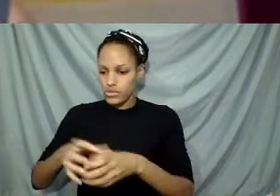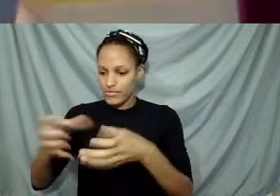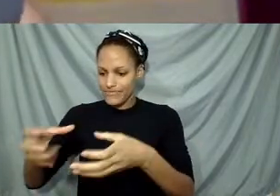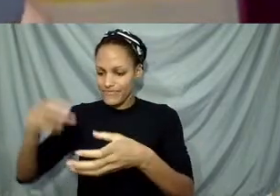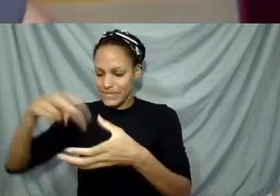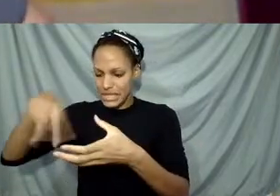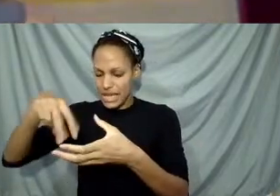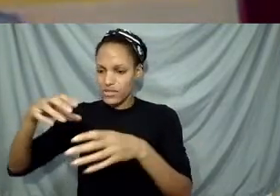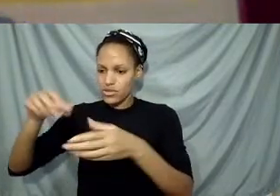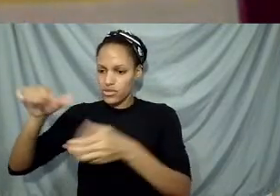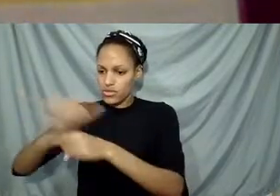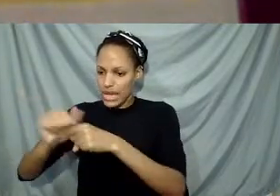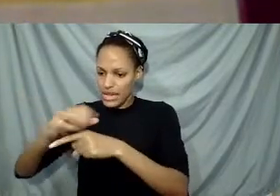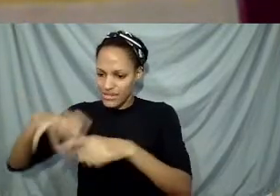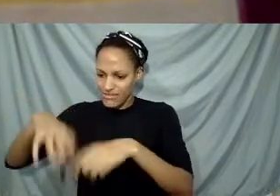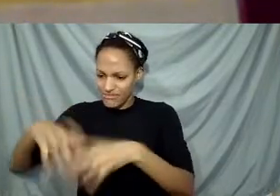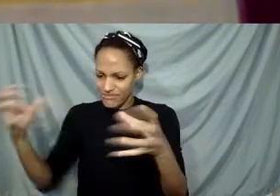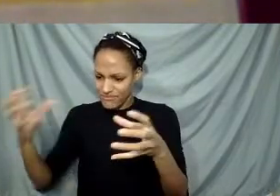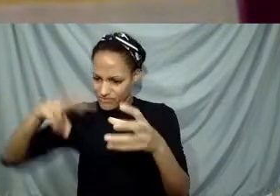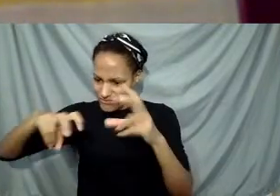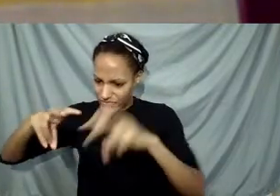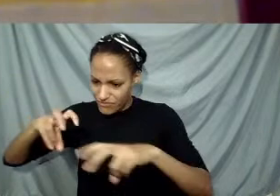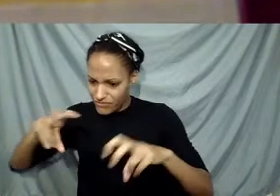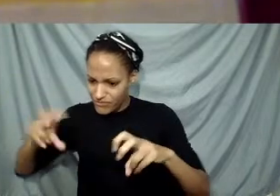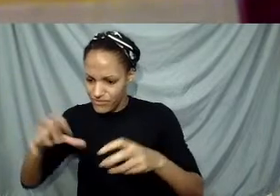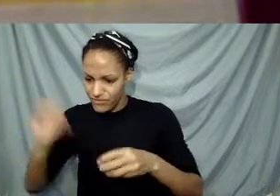to talk about the ways in which